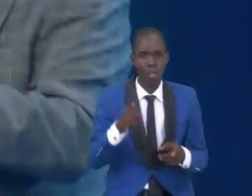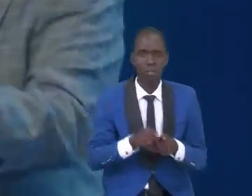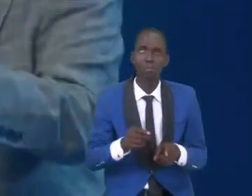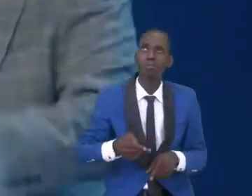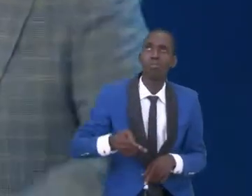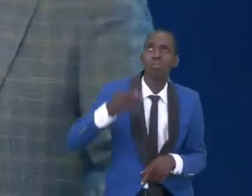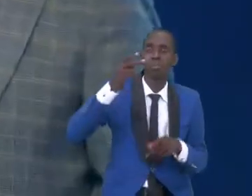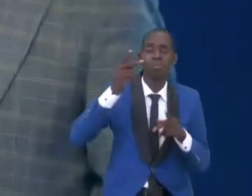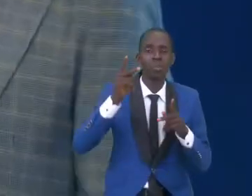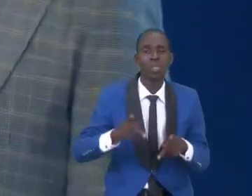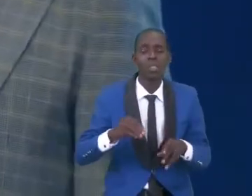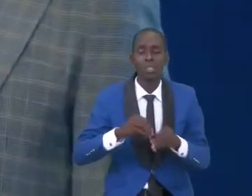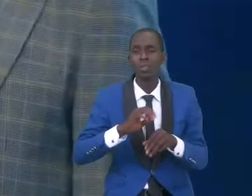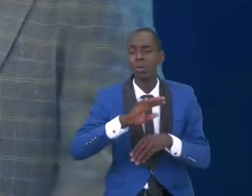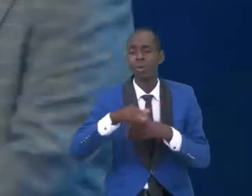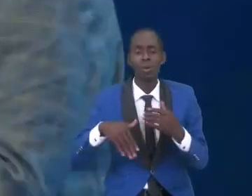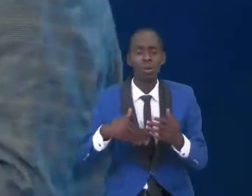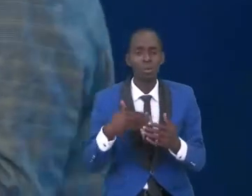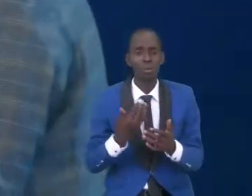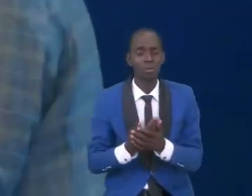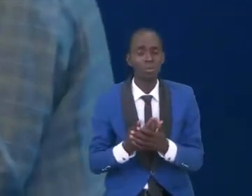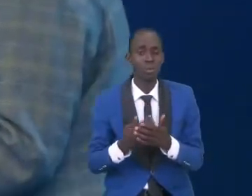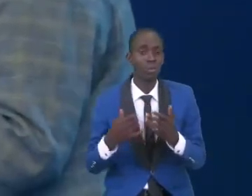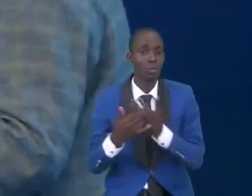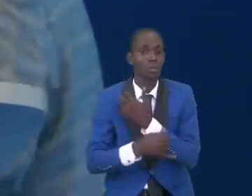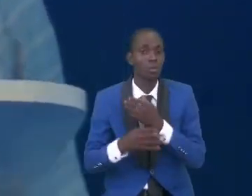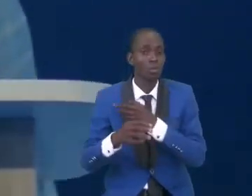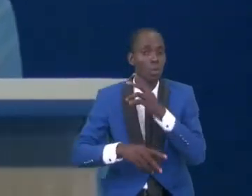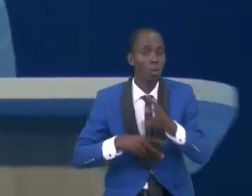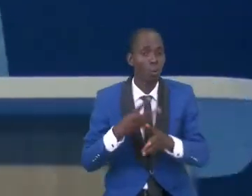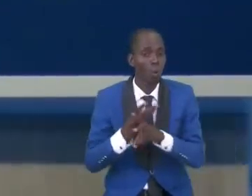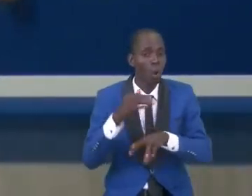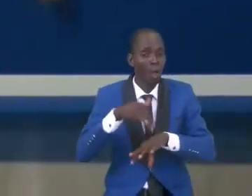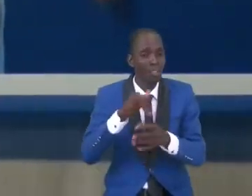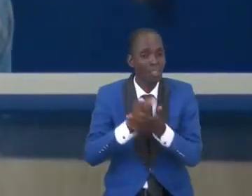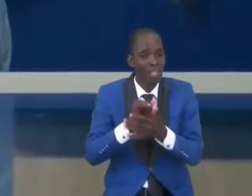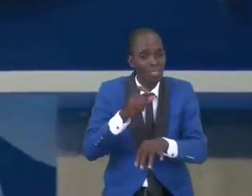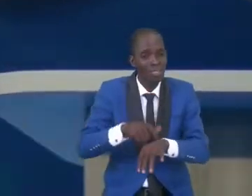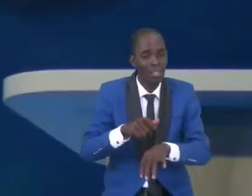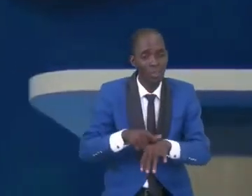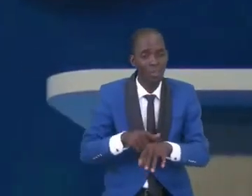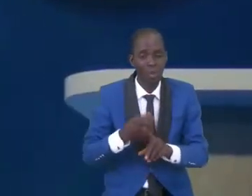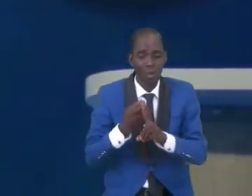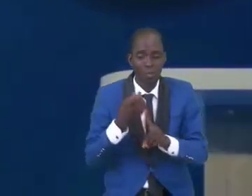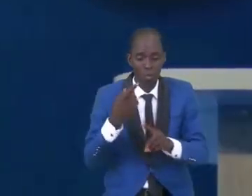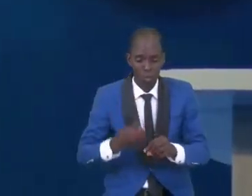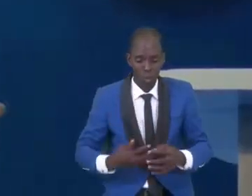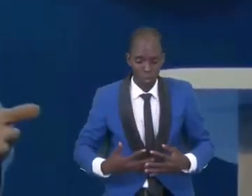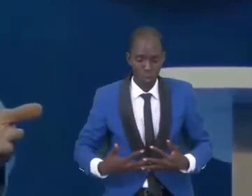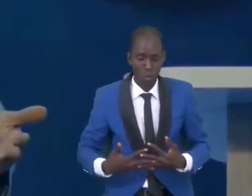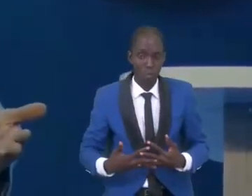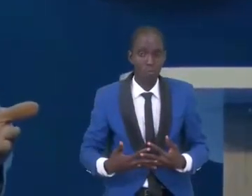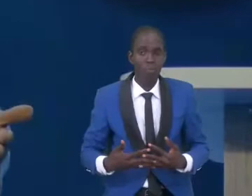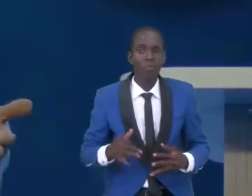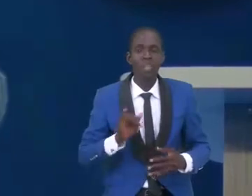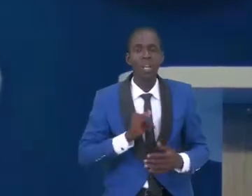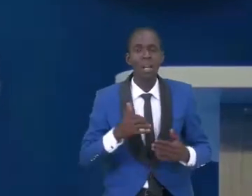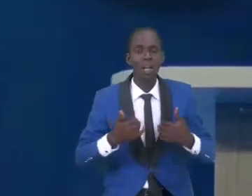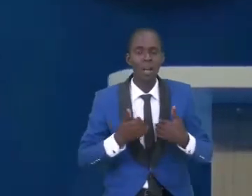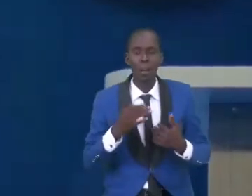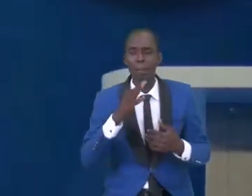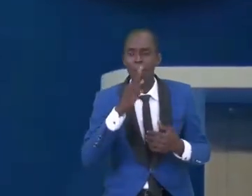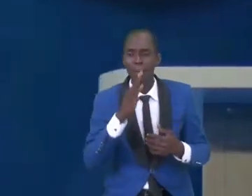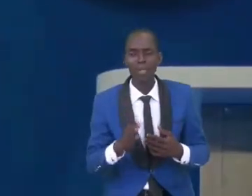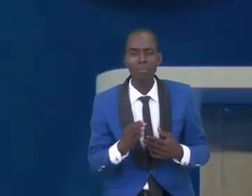in the world at that time. He said, from the womb, I'd been wobbling. I couldn't